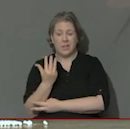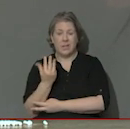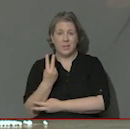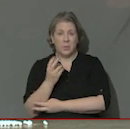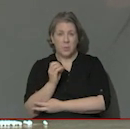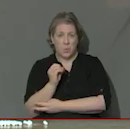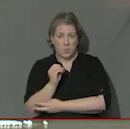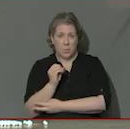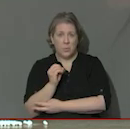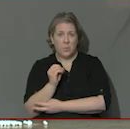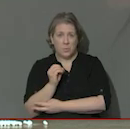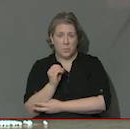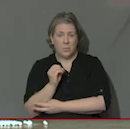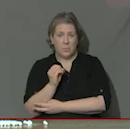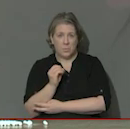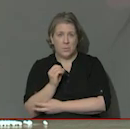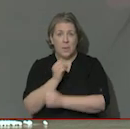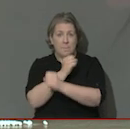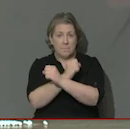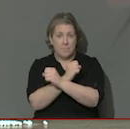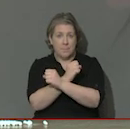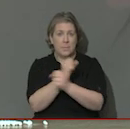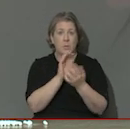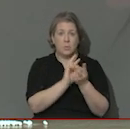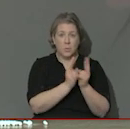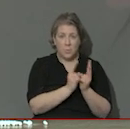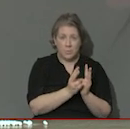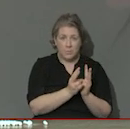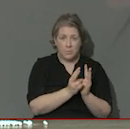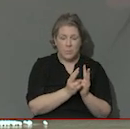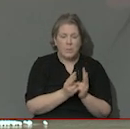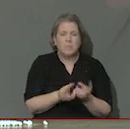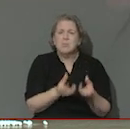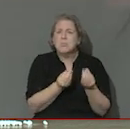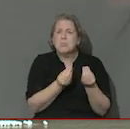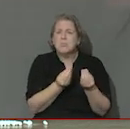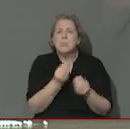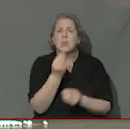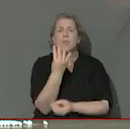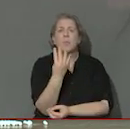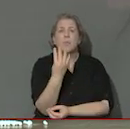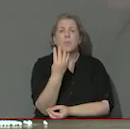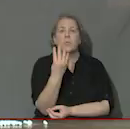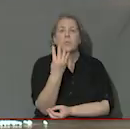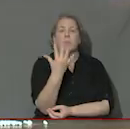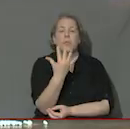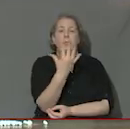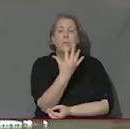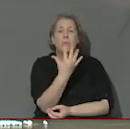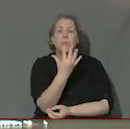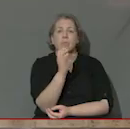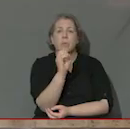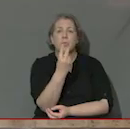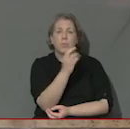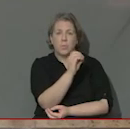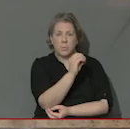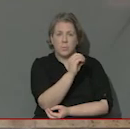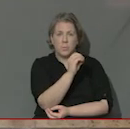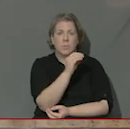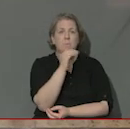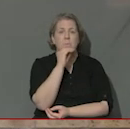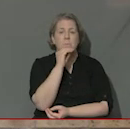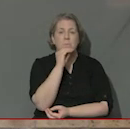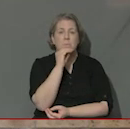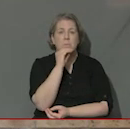37,920 times 12 gives us 455,040. All right? So we must subtract that